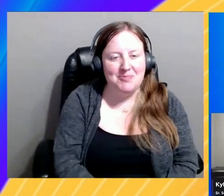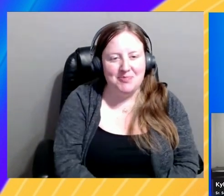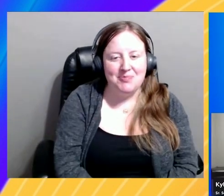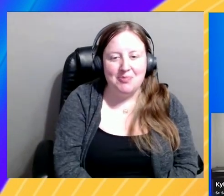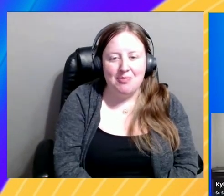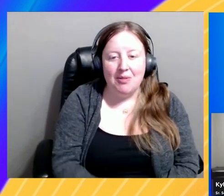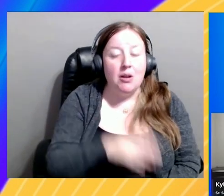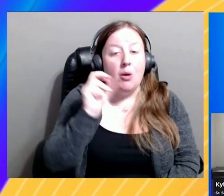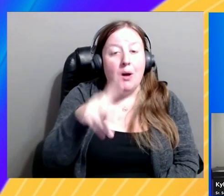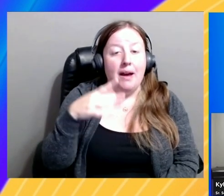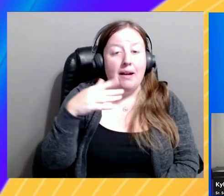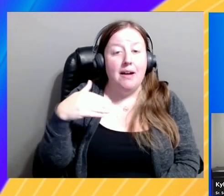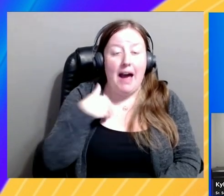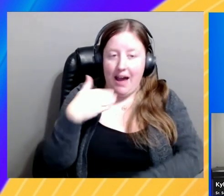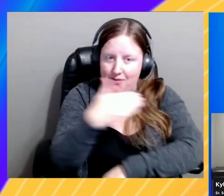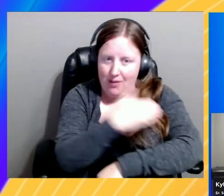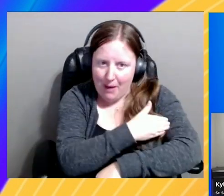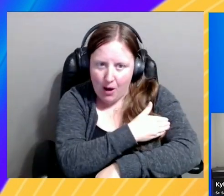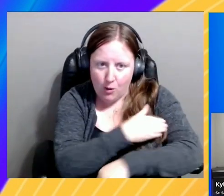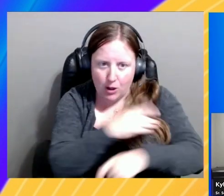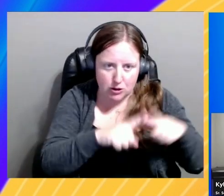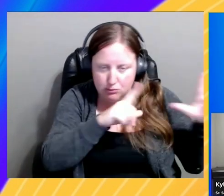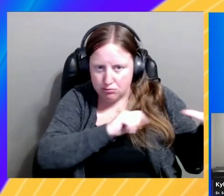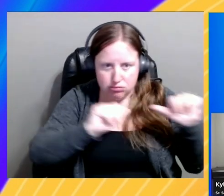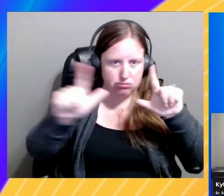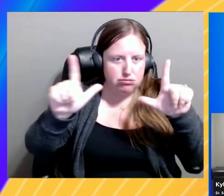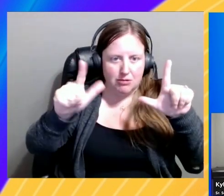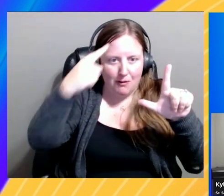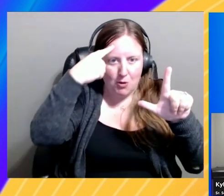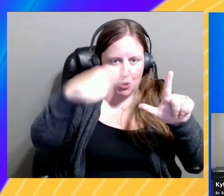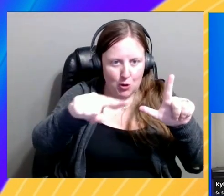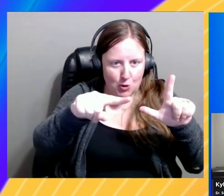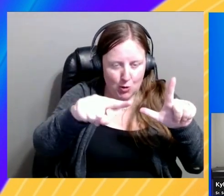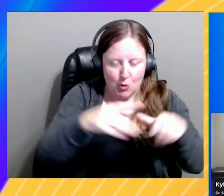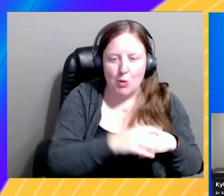power to bring up your screen. It's not because I like,